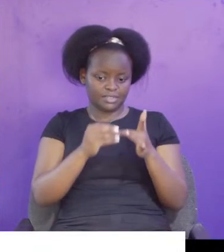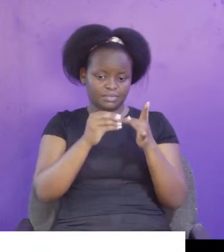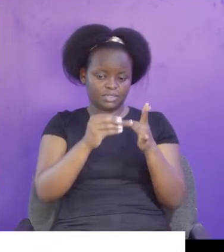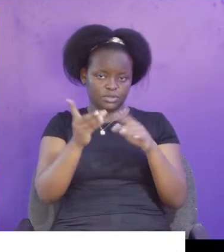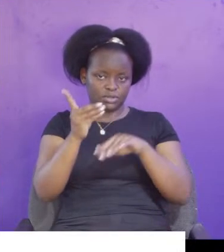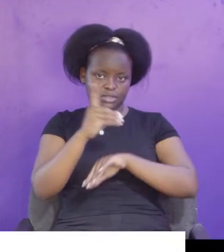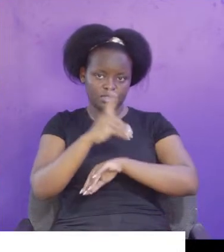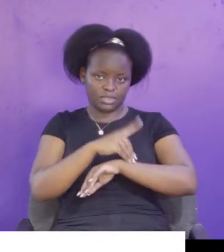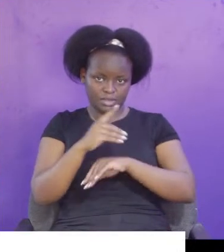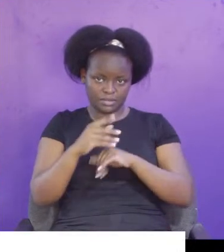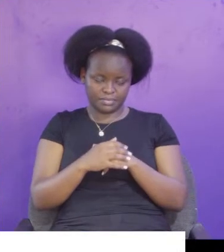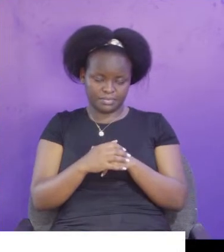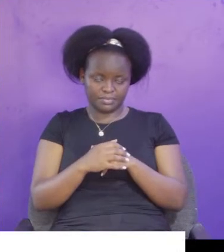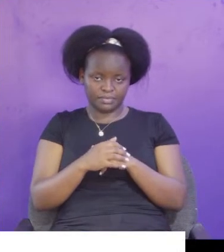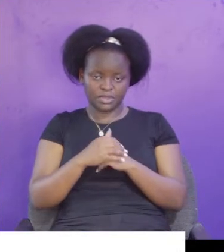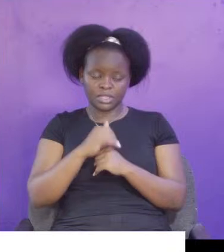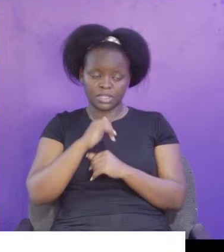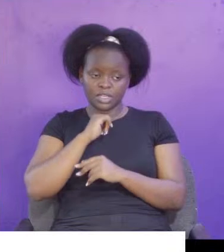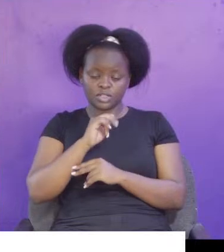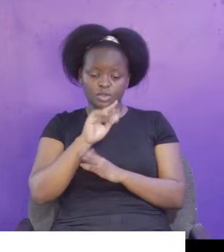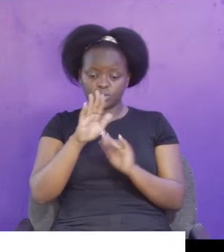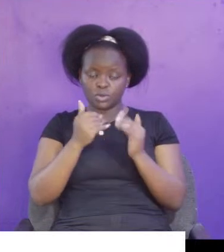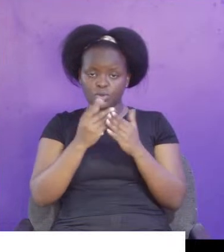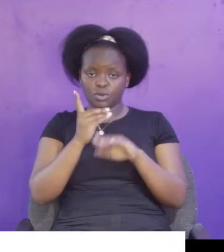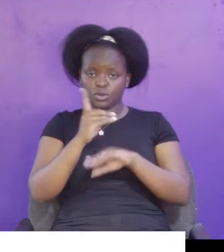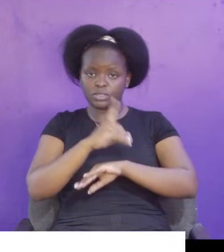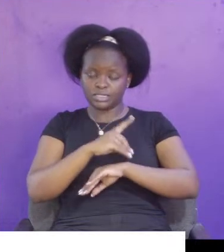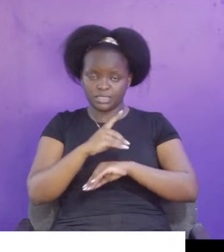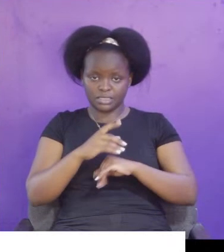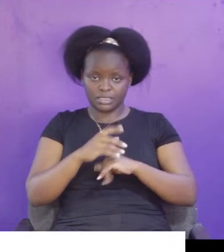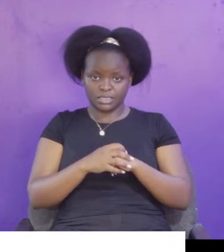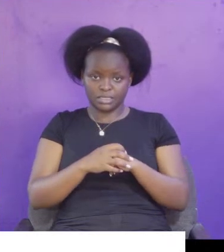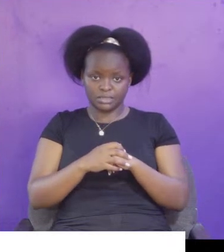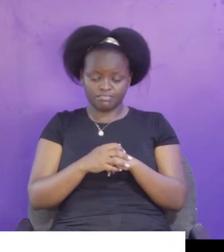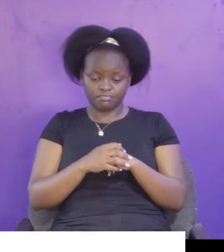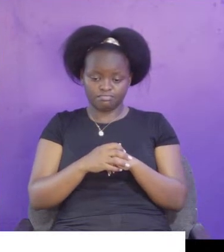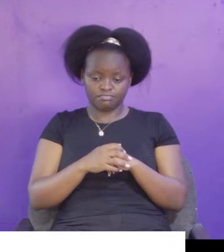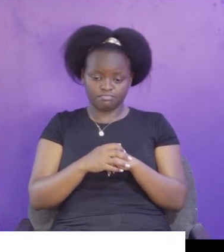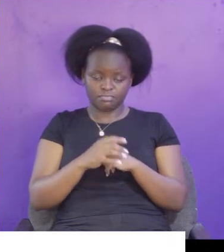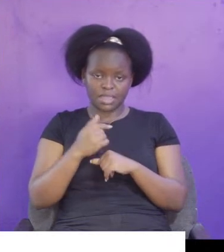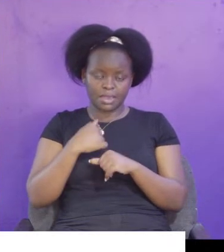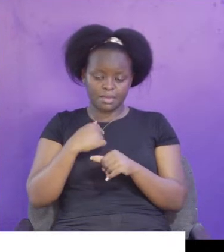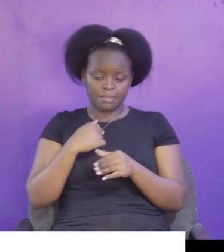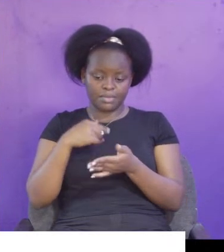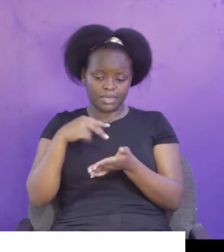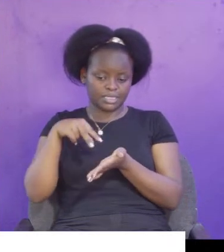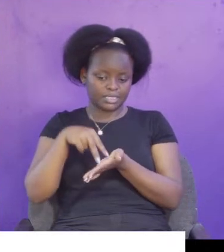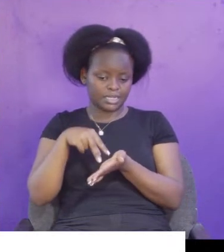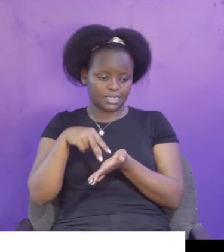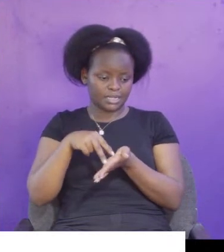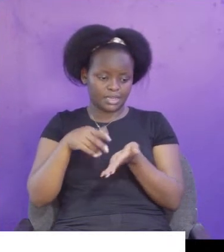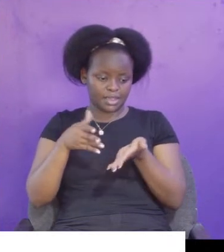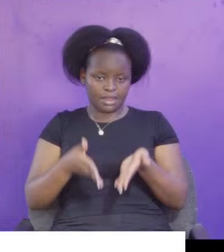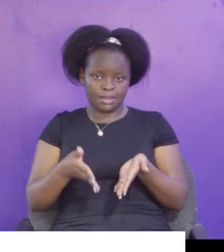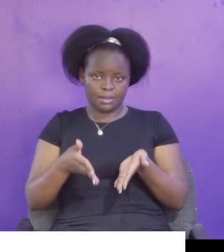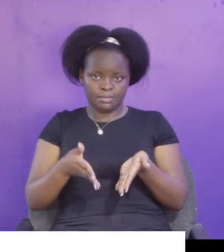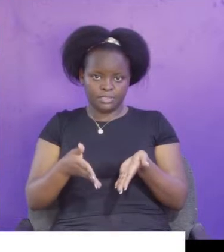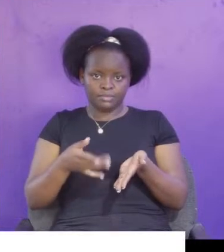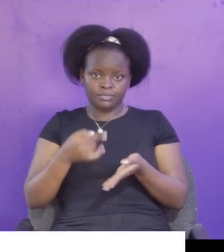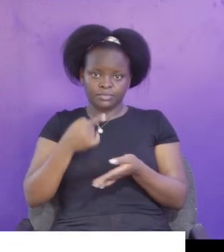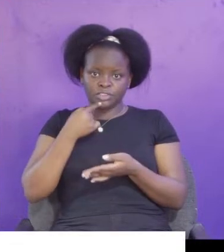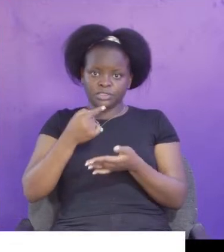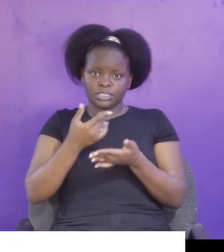It is not every day that I would be standing here to say